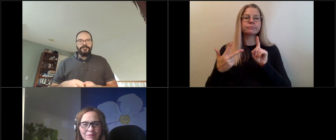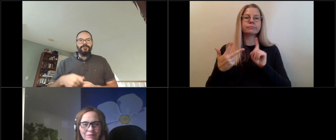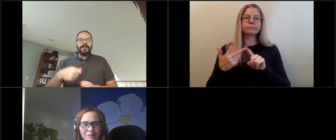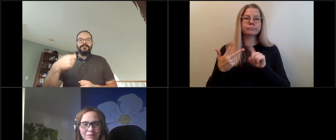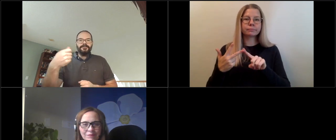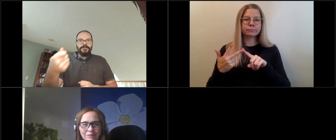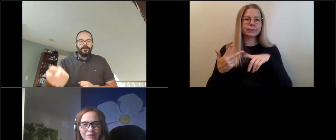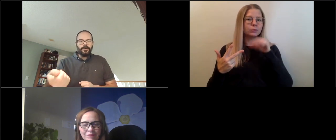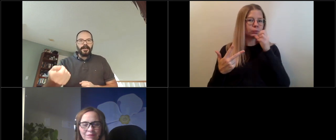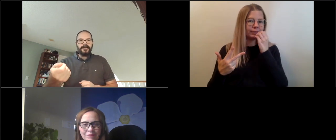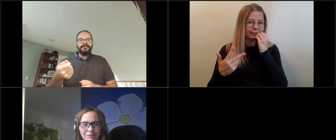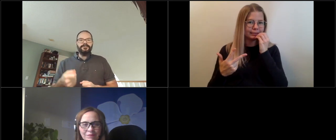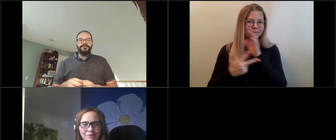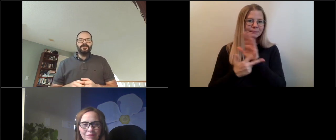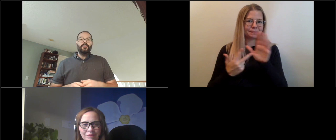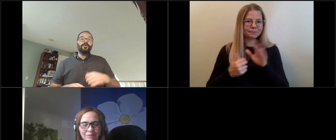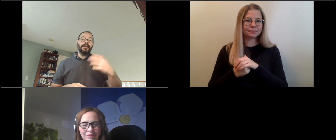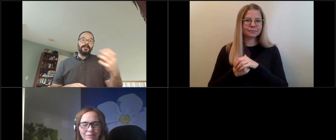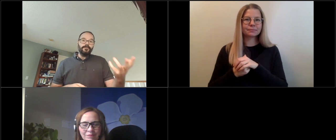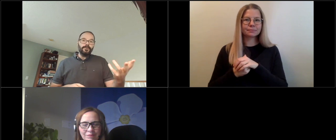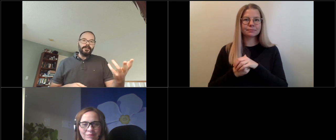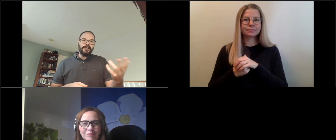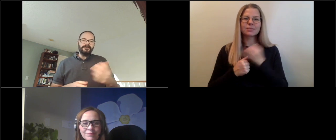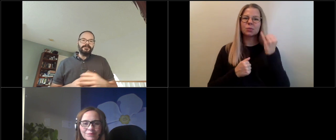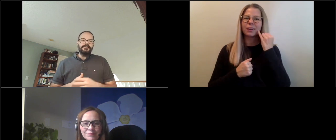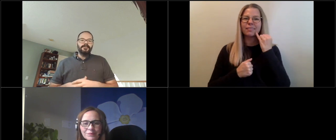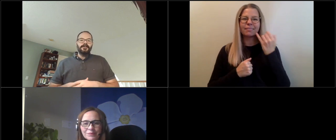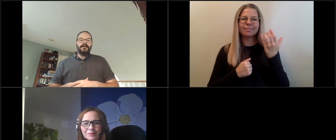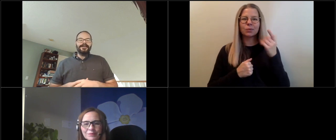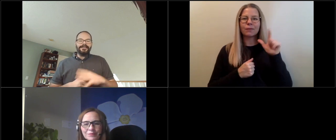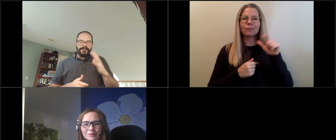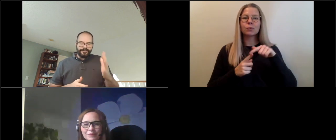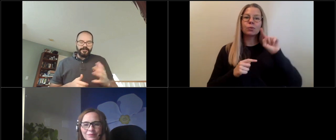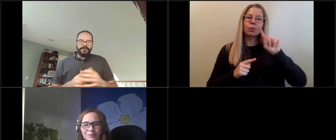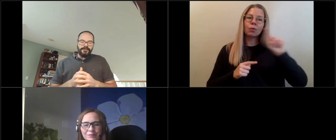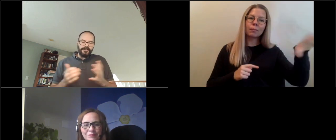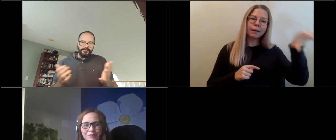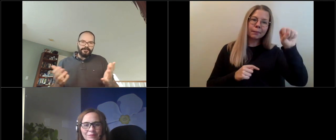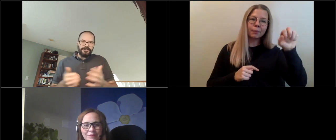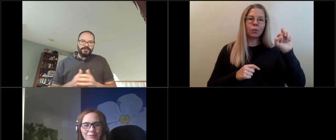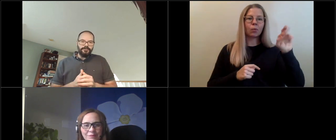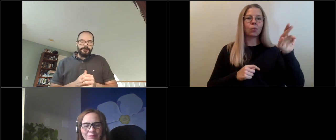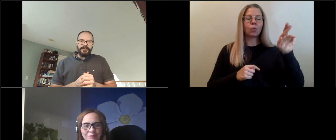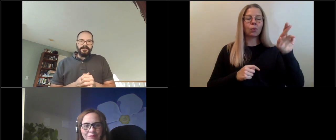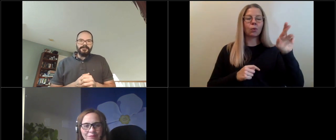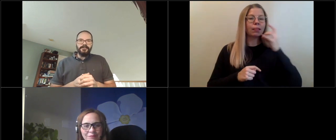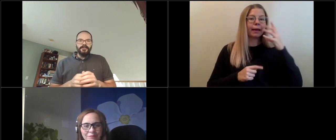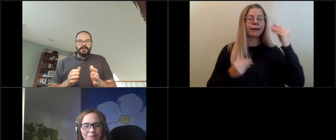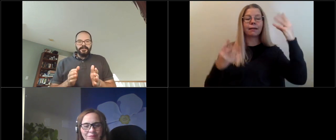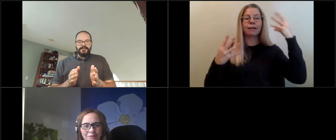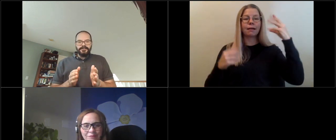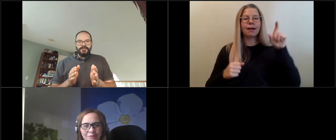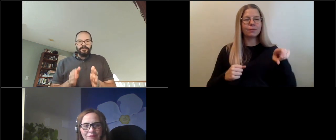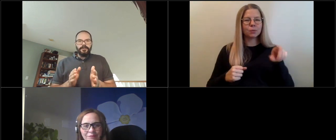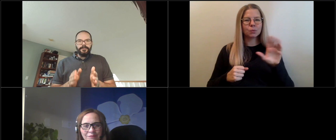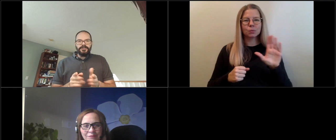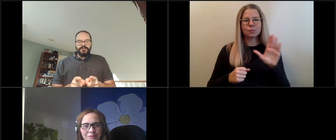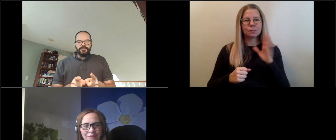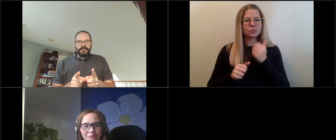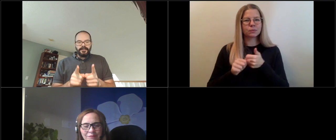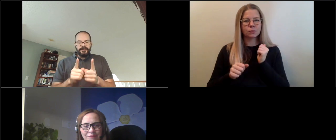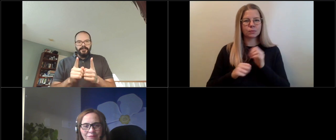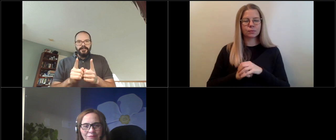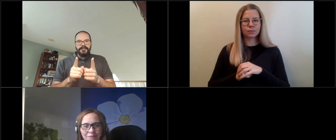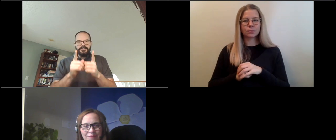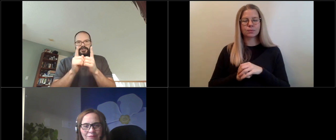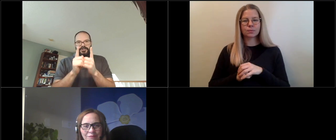in you having to be more active or getting more light. And then the final thing, just to repeat, is you want to make